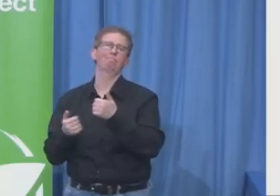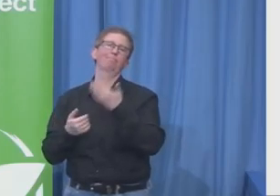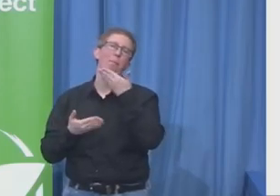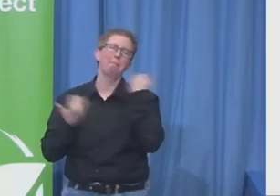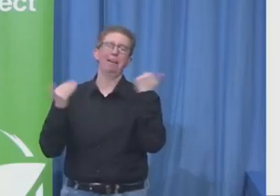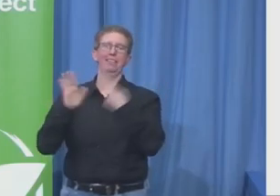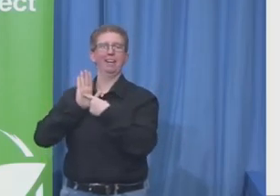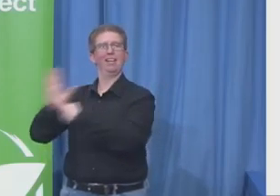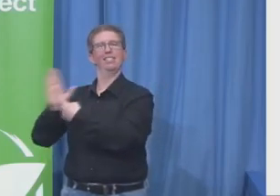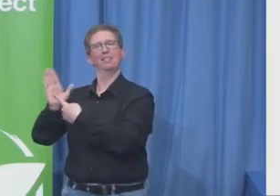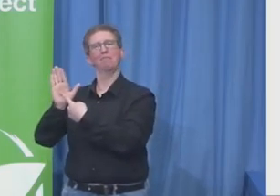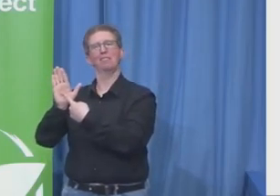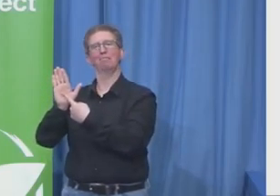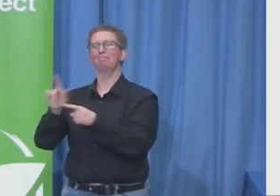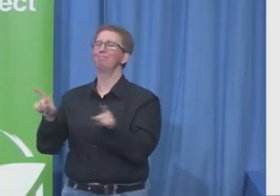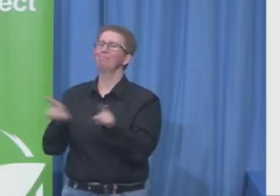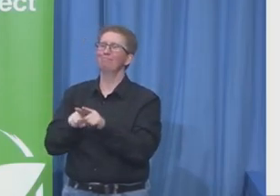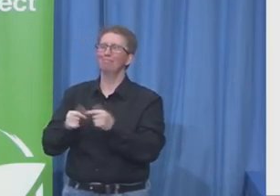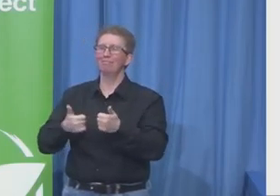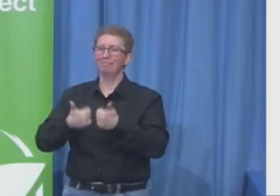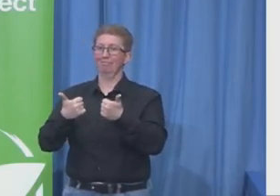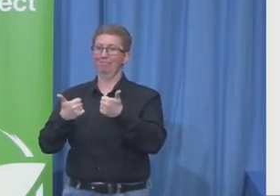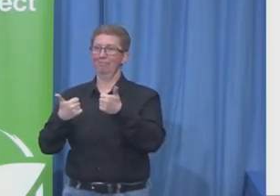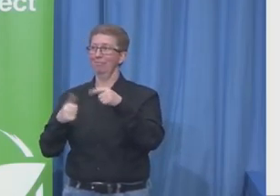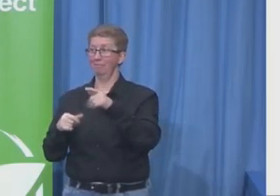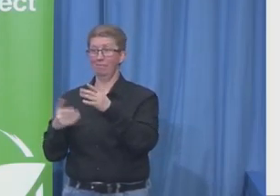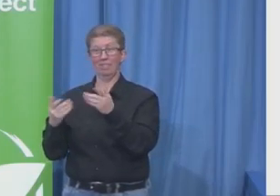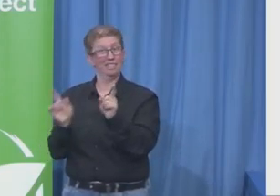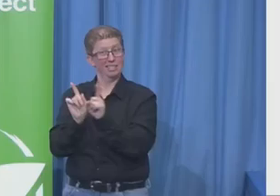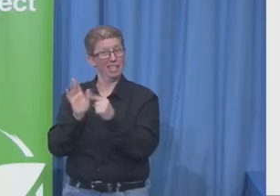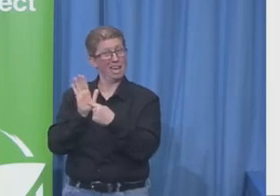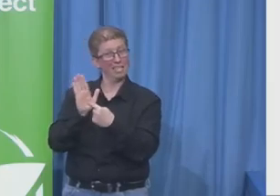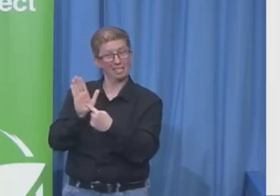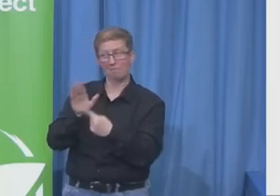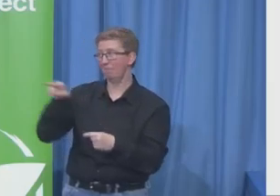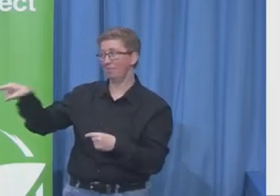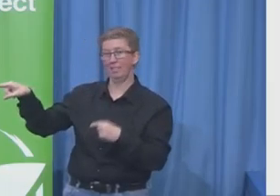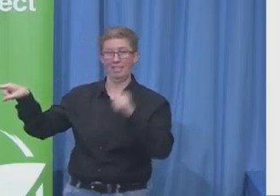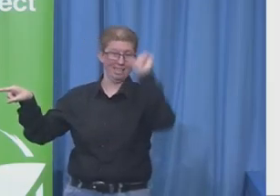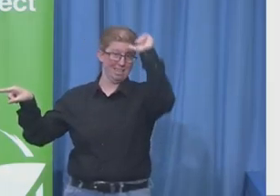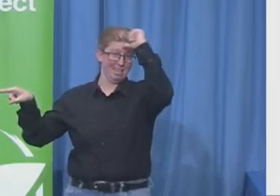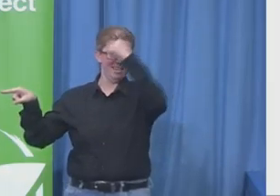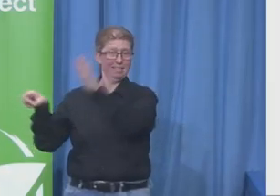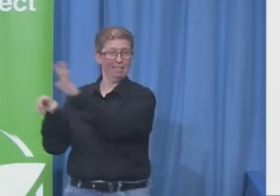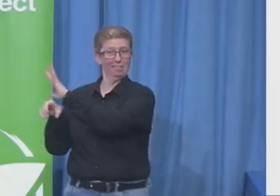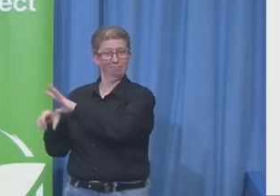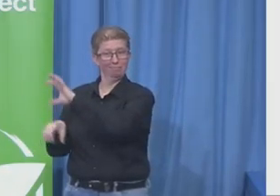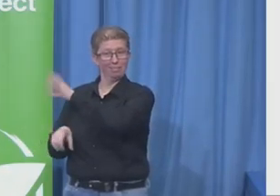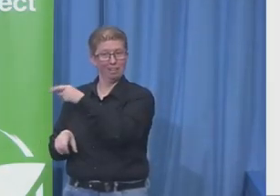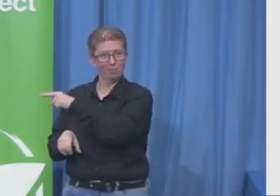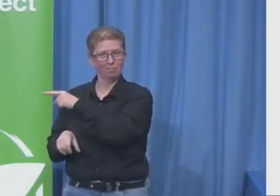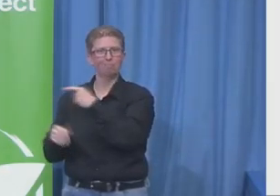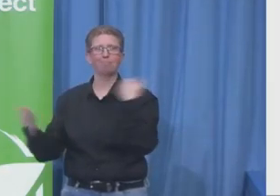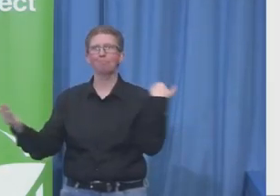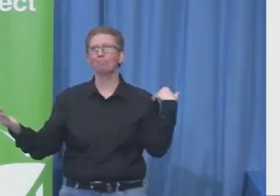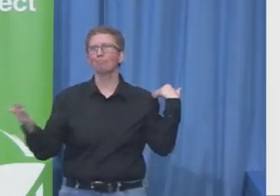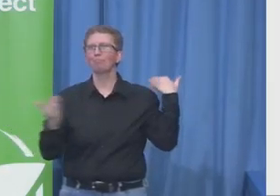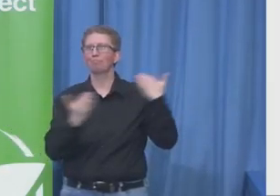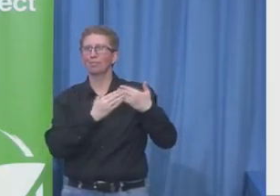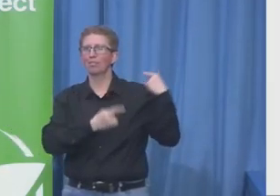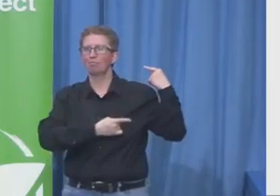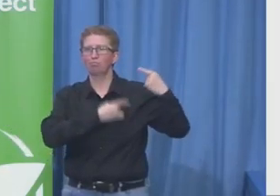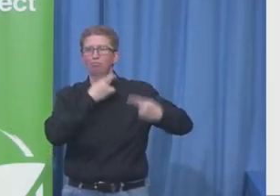India on social entitlements and economic empowerment of persons with disabilities. So again, building that